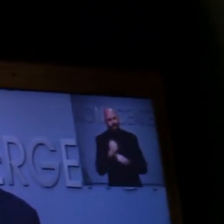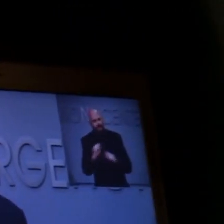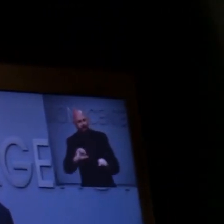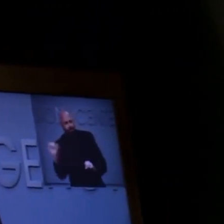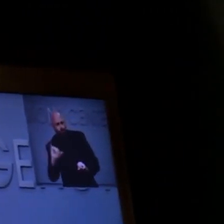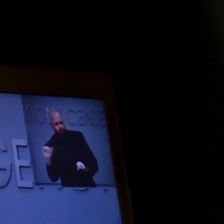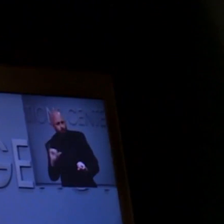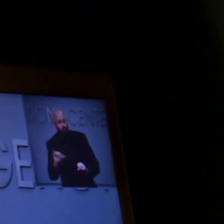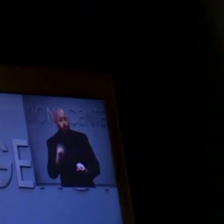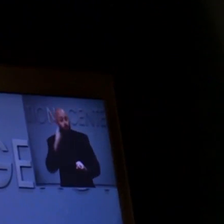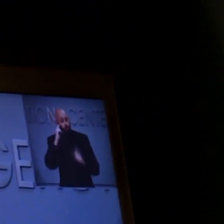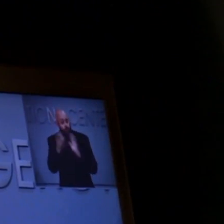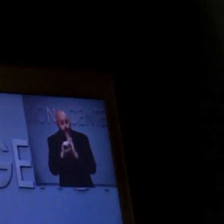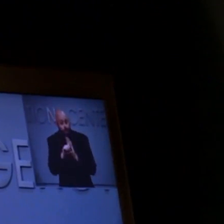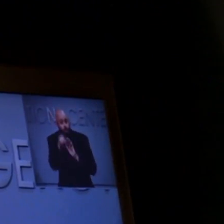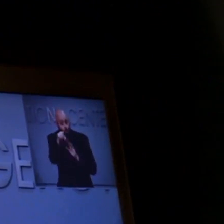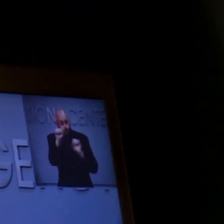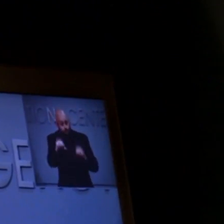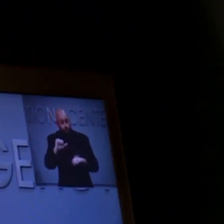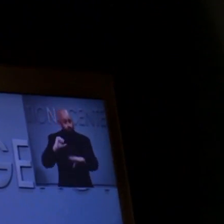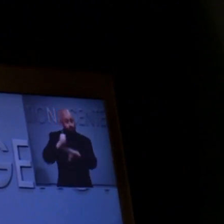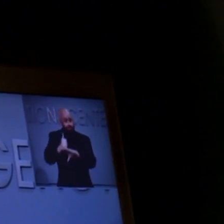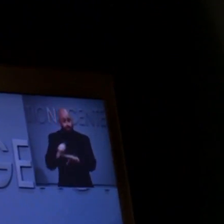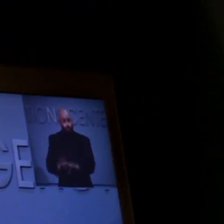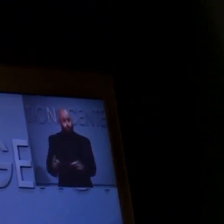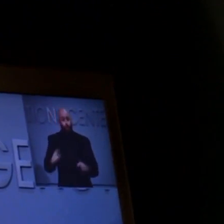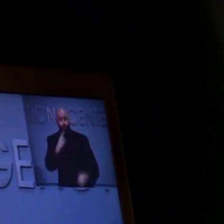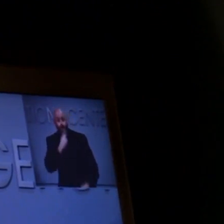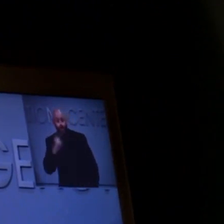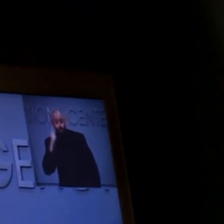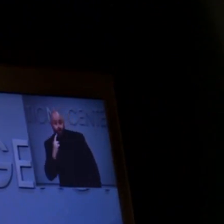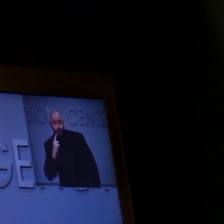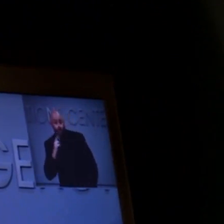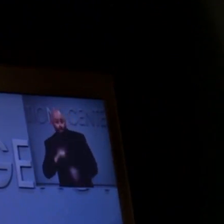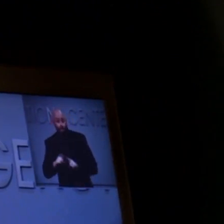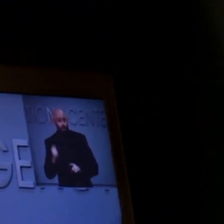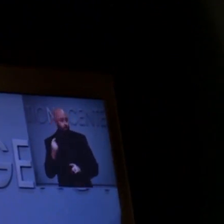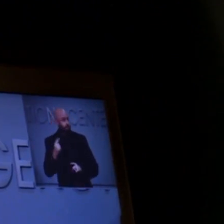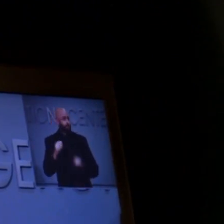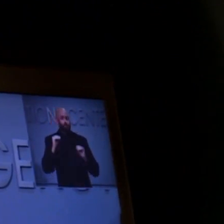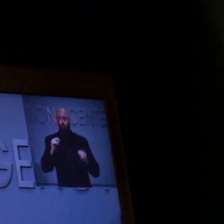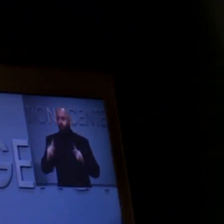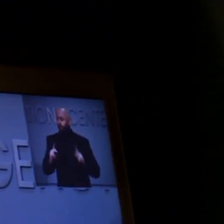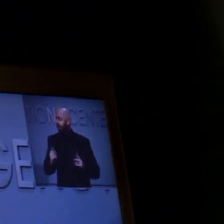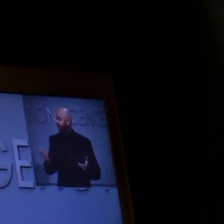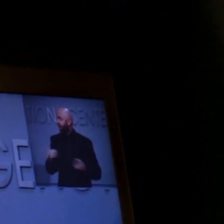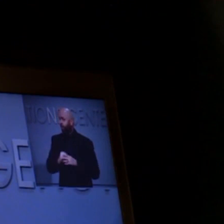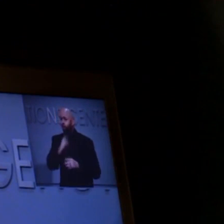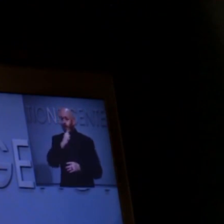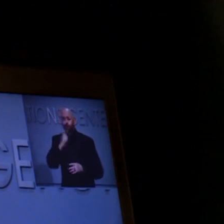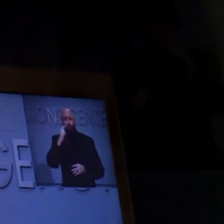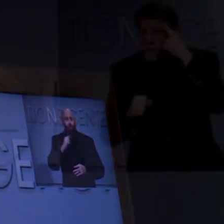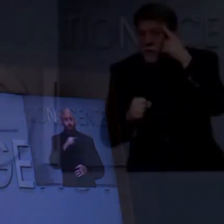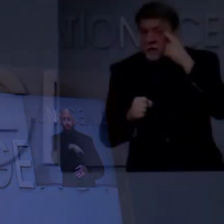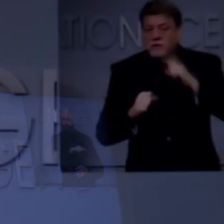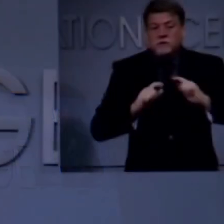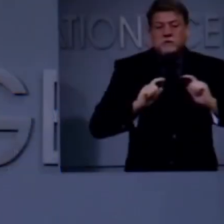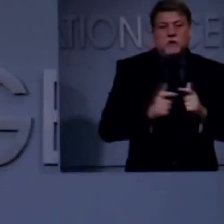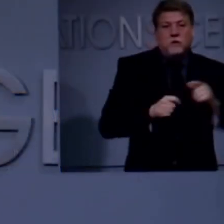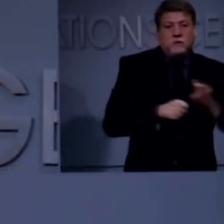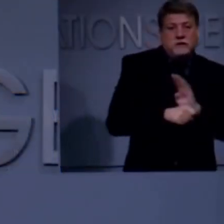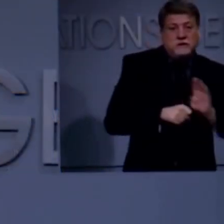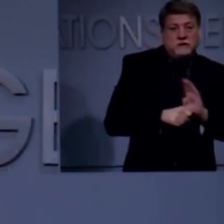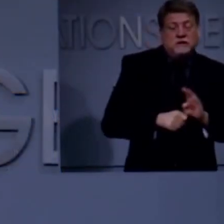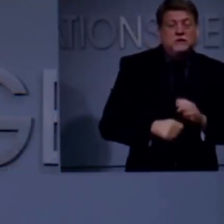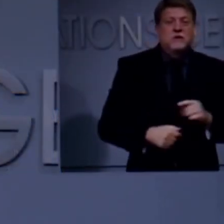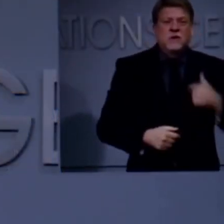just the first step for the Tar Heel State. He says there's more work that will need to be done to repair the damage caused by COVID-19. Cooper says